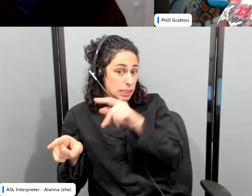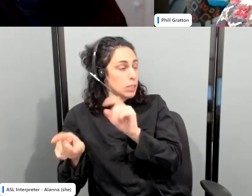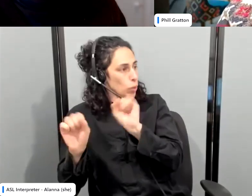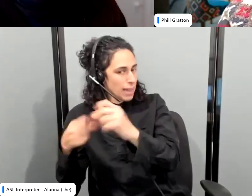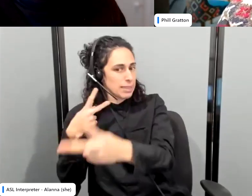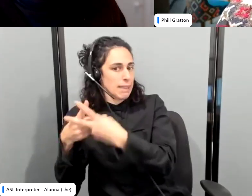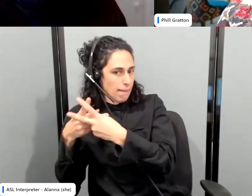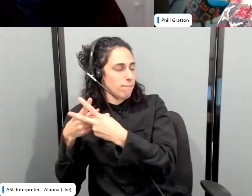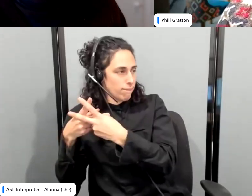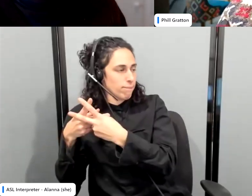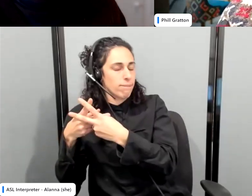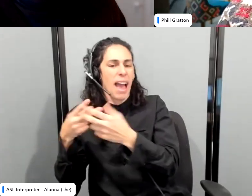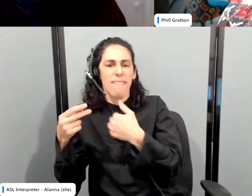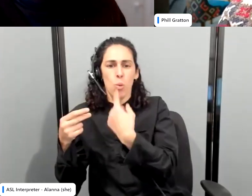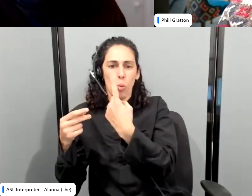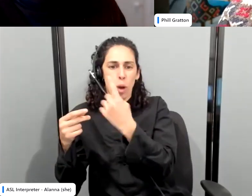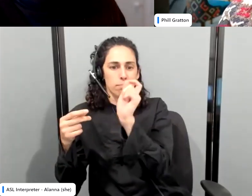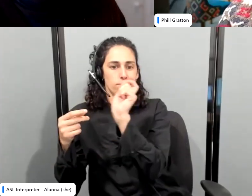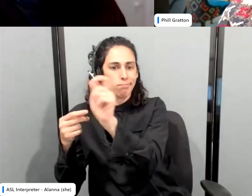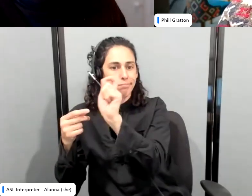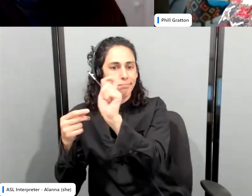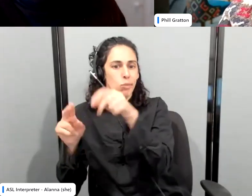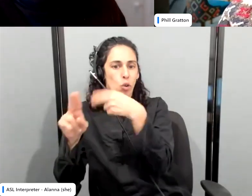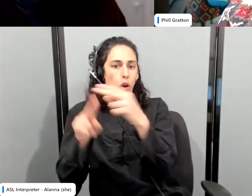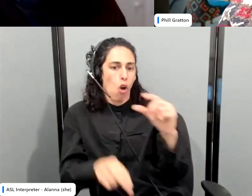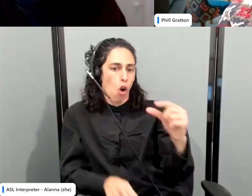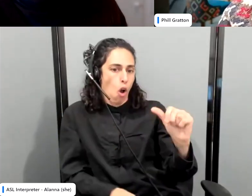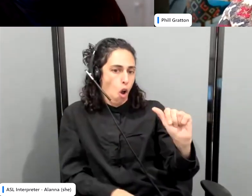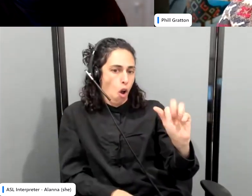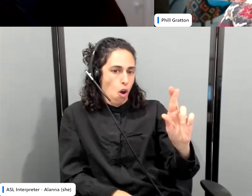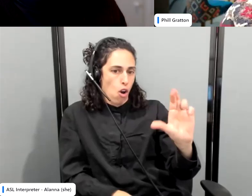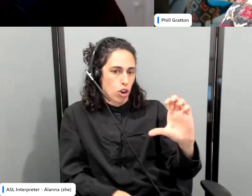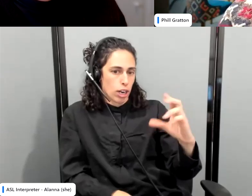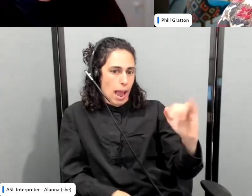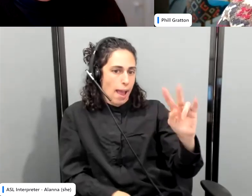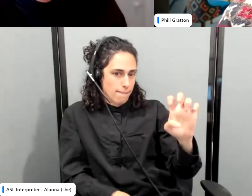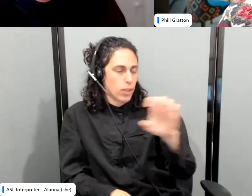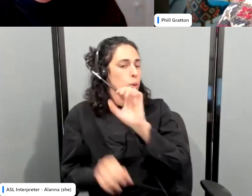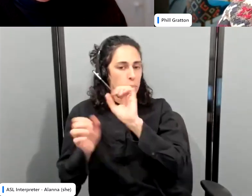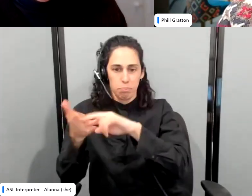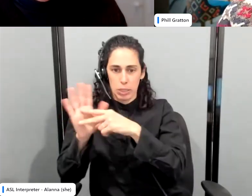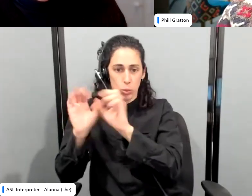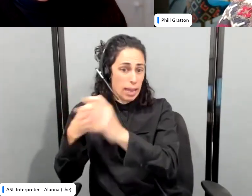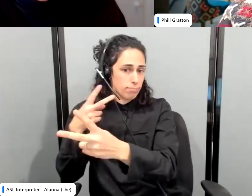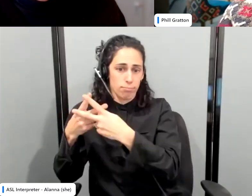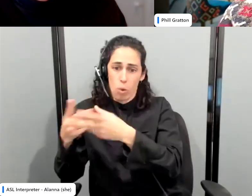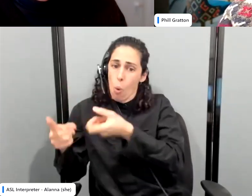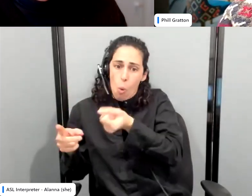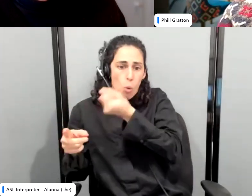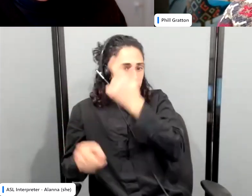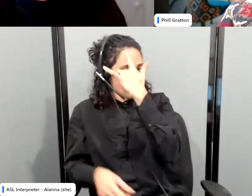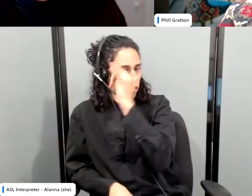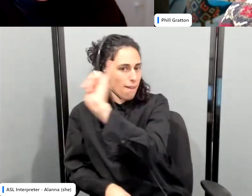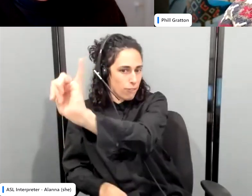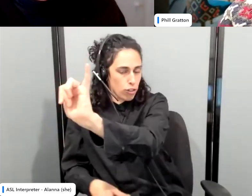forever until, if you have an account with it, it'll keep it forever until you decide to delete it. In the free version? In the